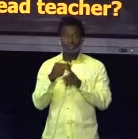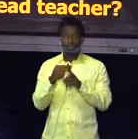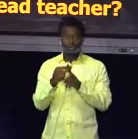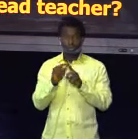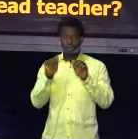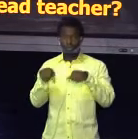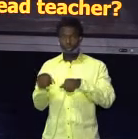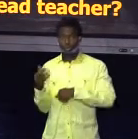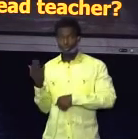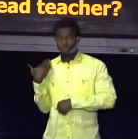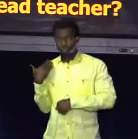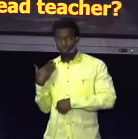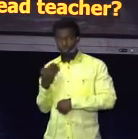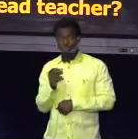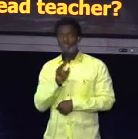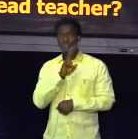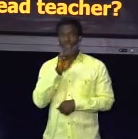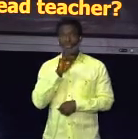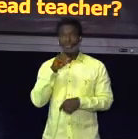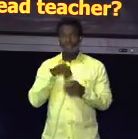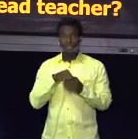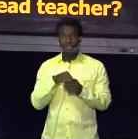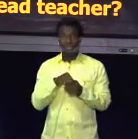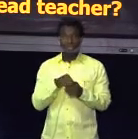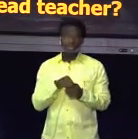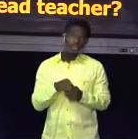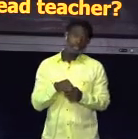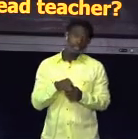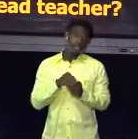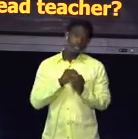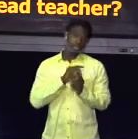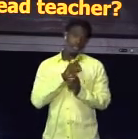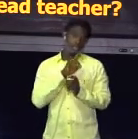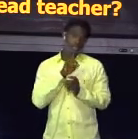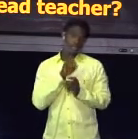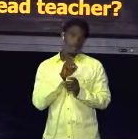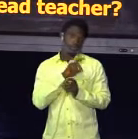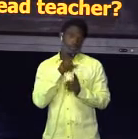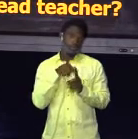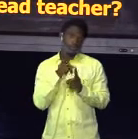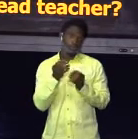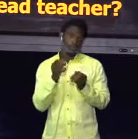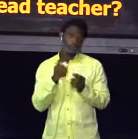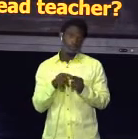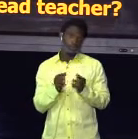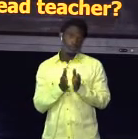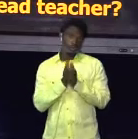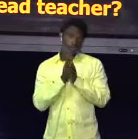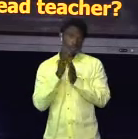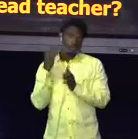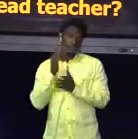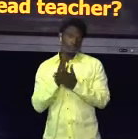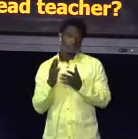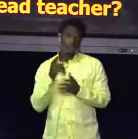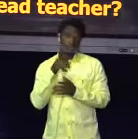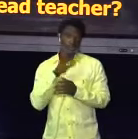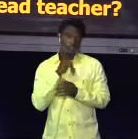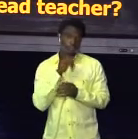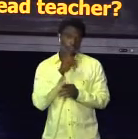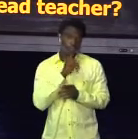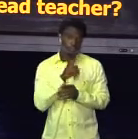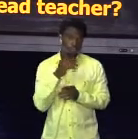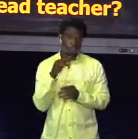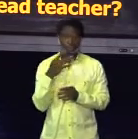used in requests, especially when uncertain of the outcome. You want to make a request, you are not